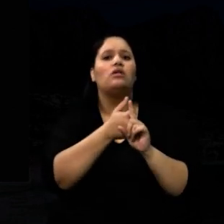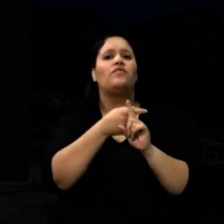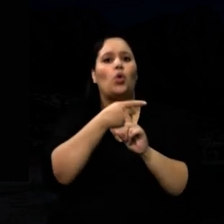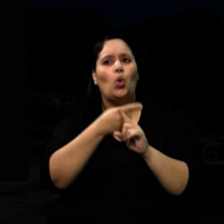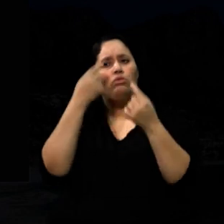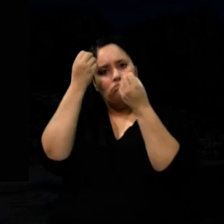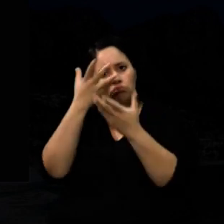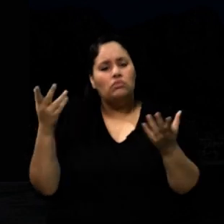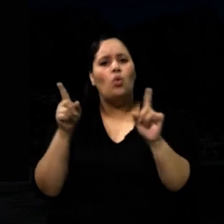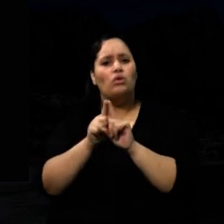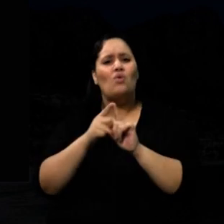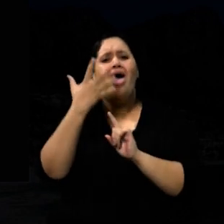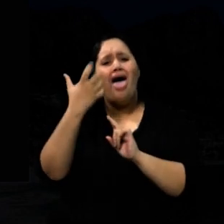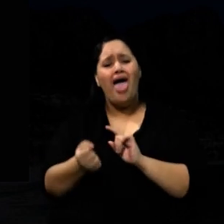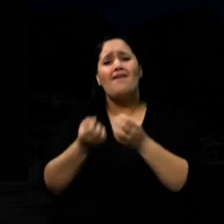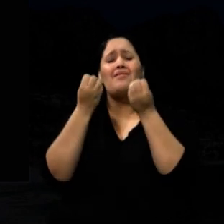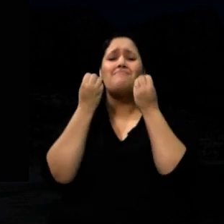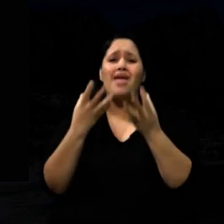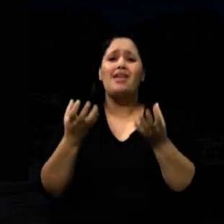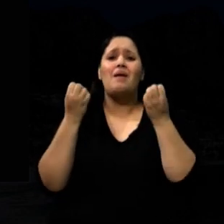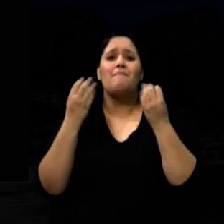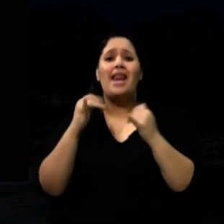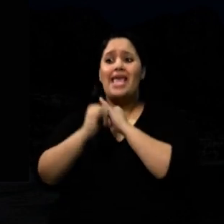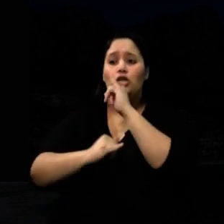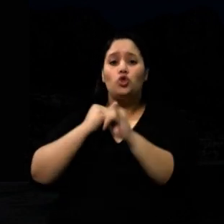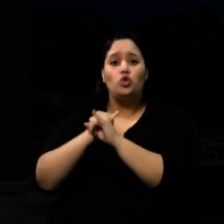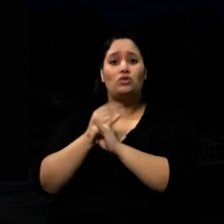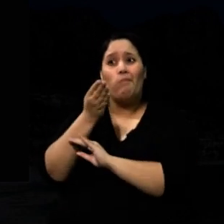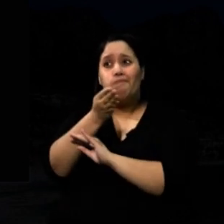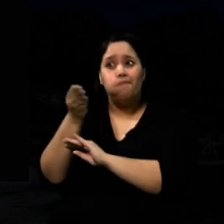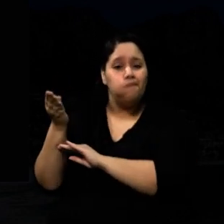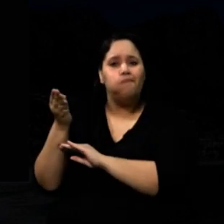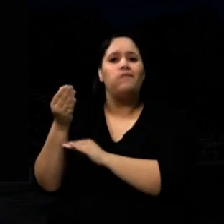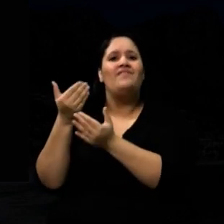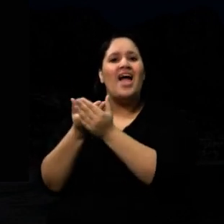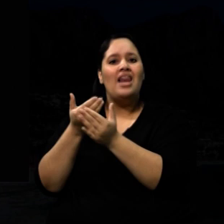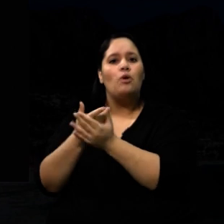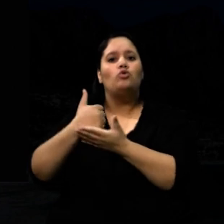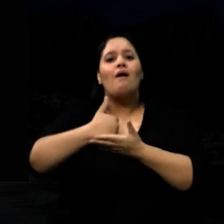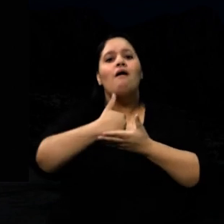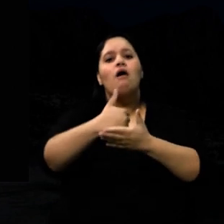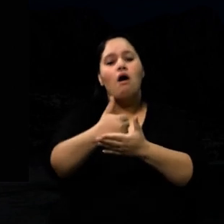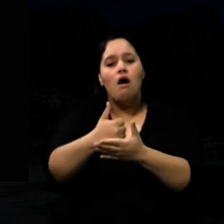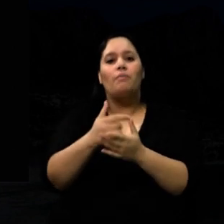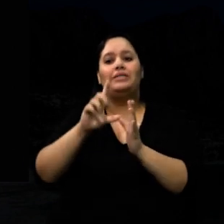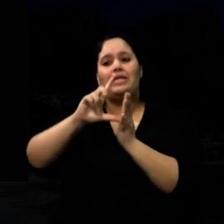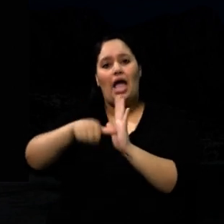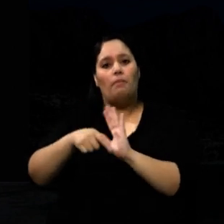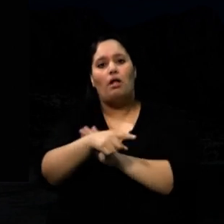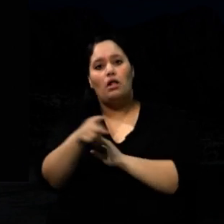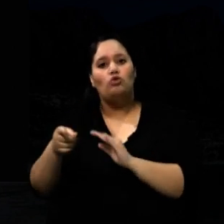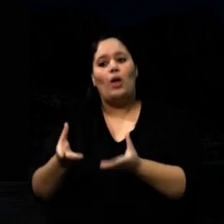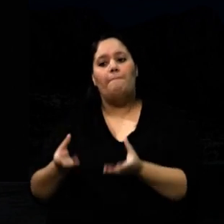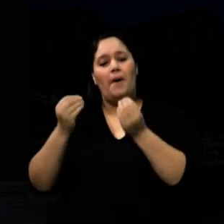indicated that there are so many institutions out there that are helping people to